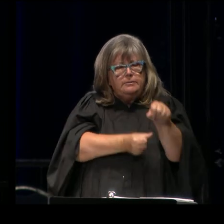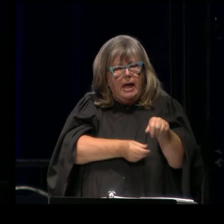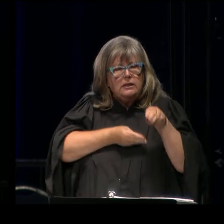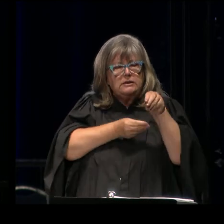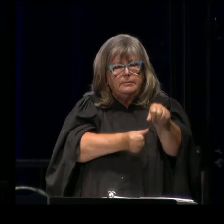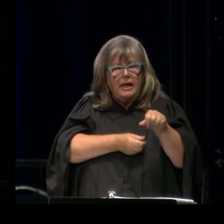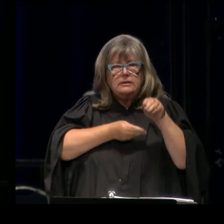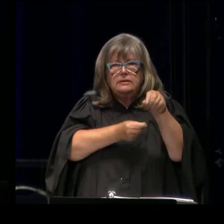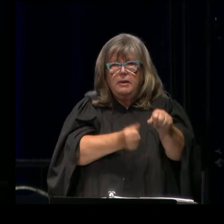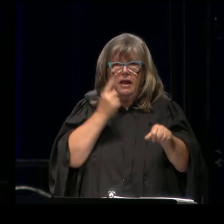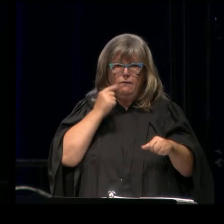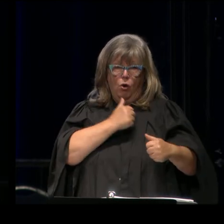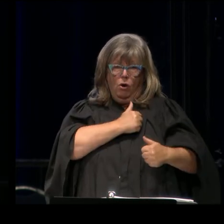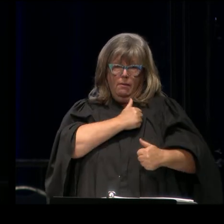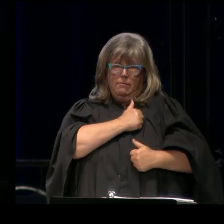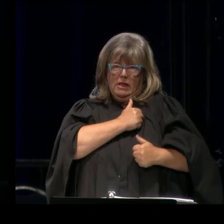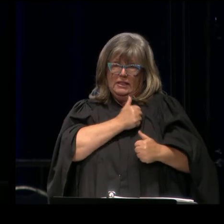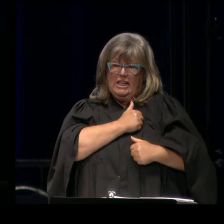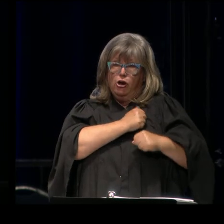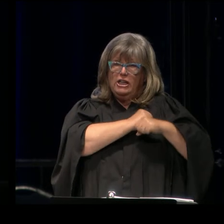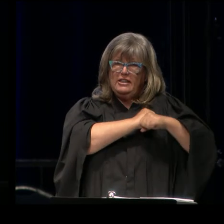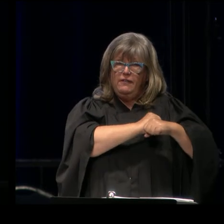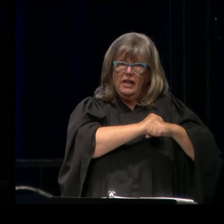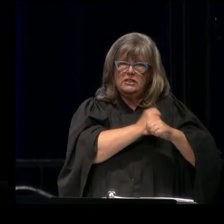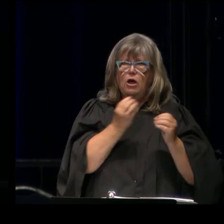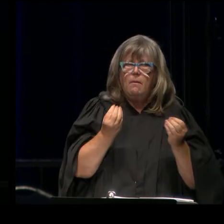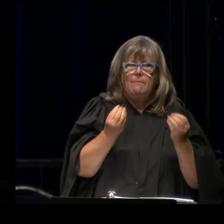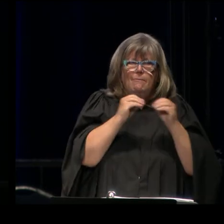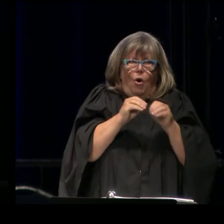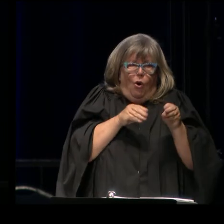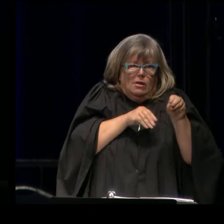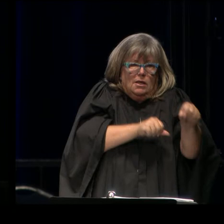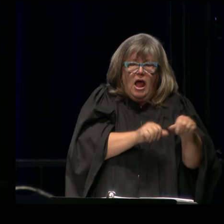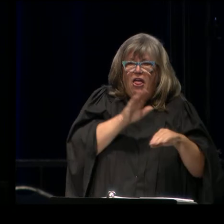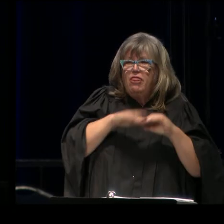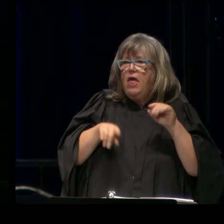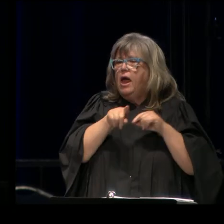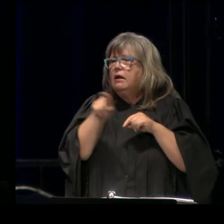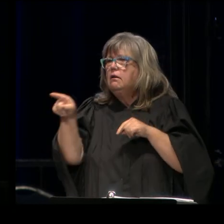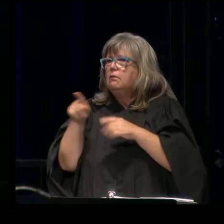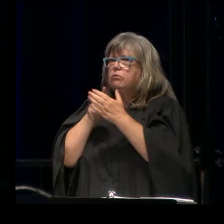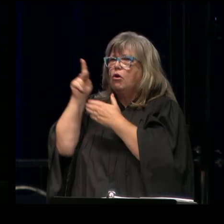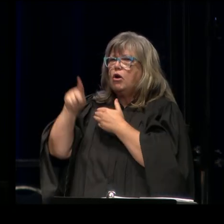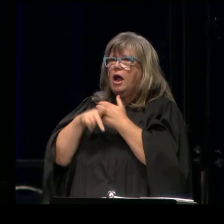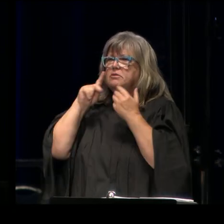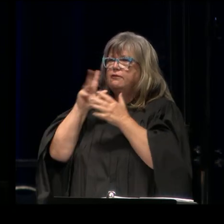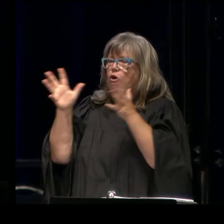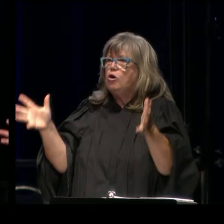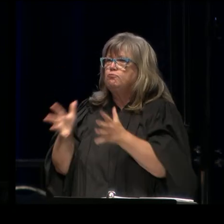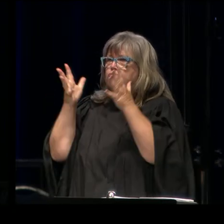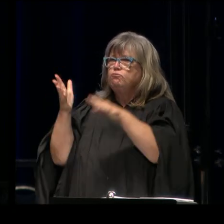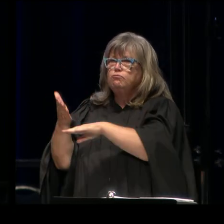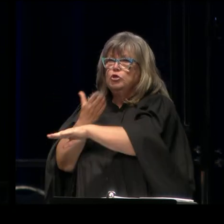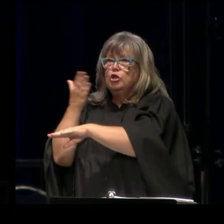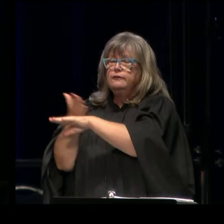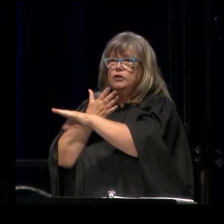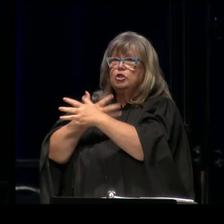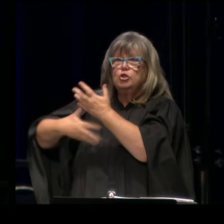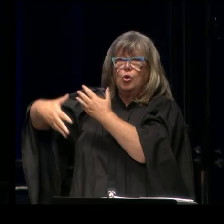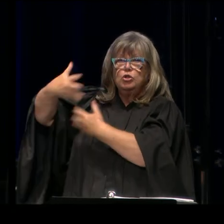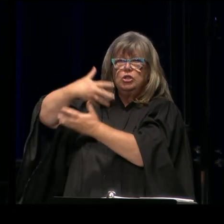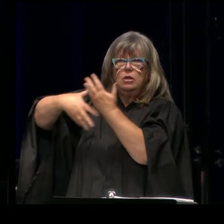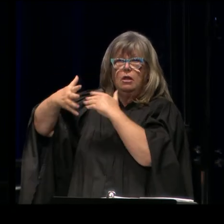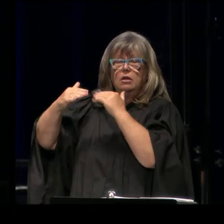on military defense than on programs of social uplift is approaching